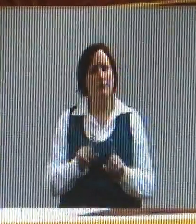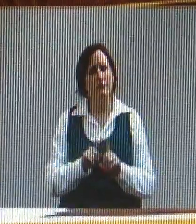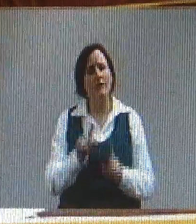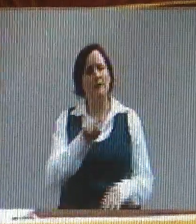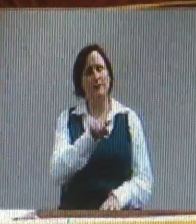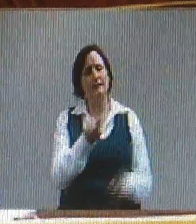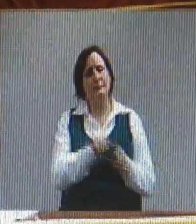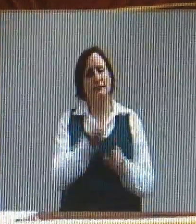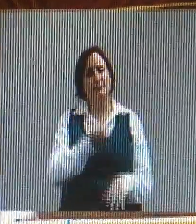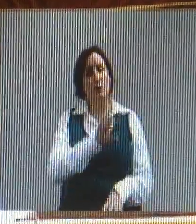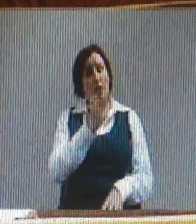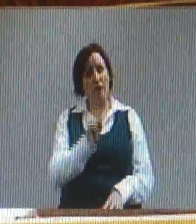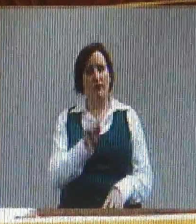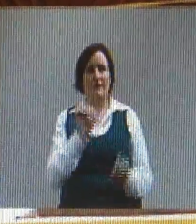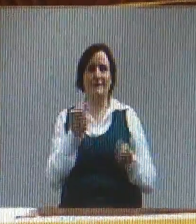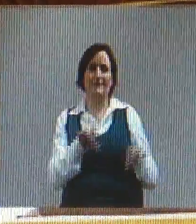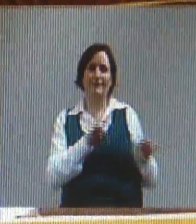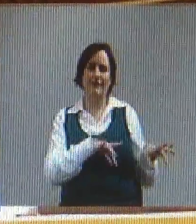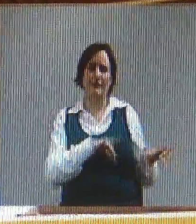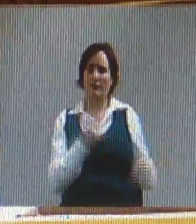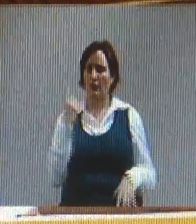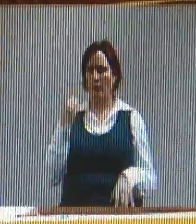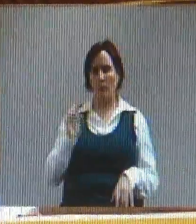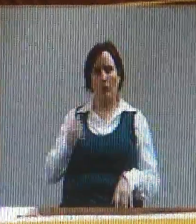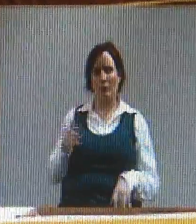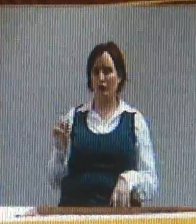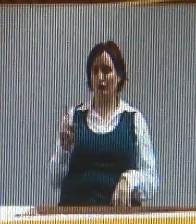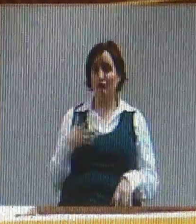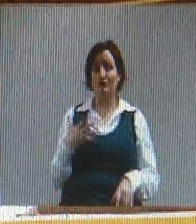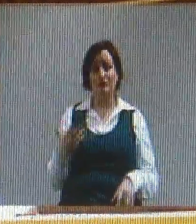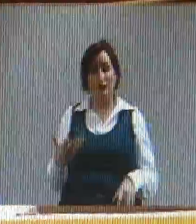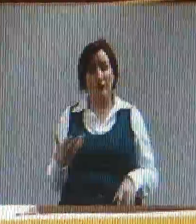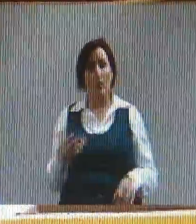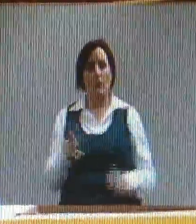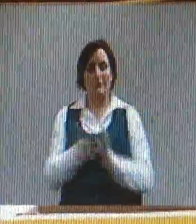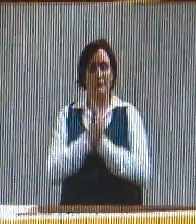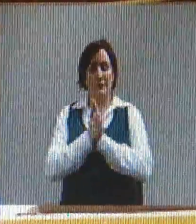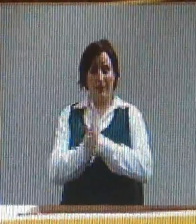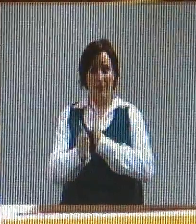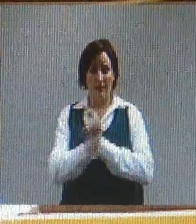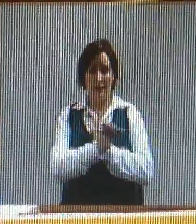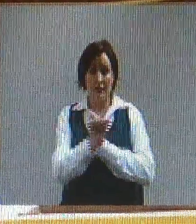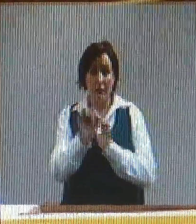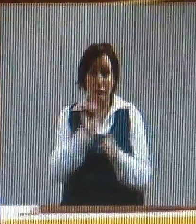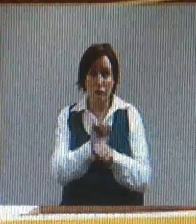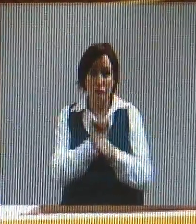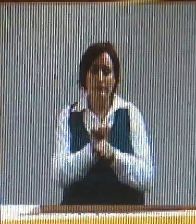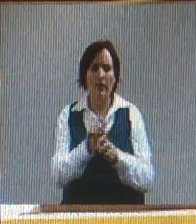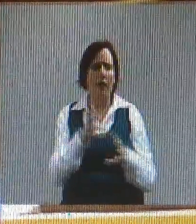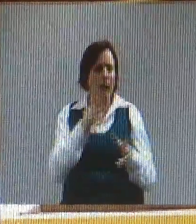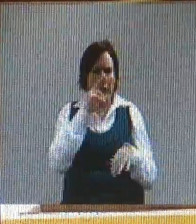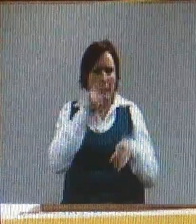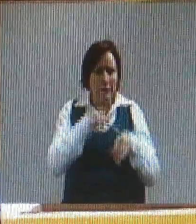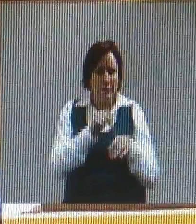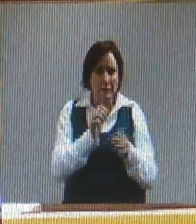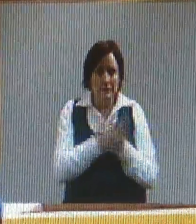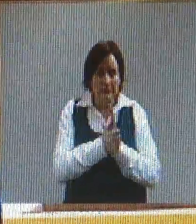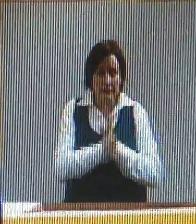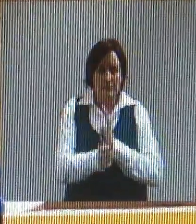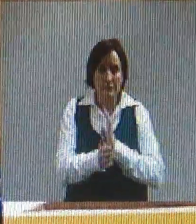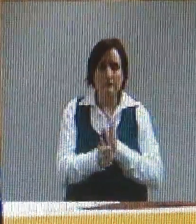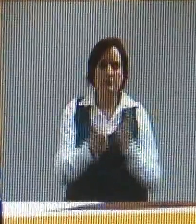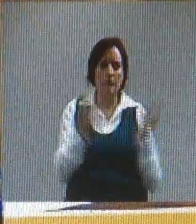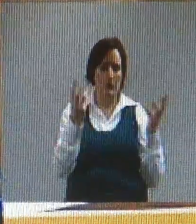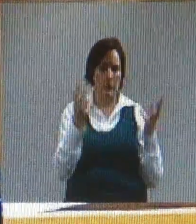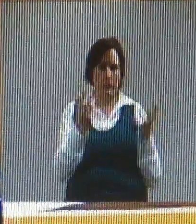general. Existing skills shortages in the workplace could be rapidly